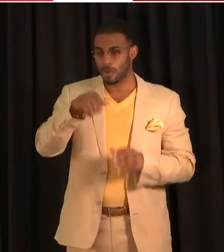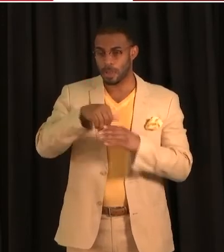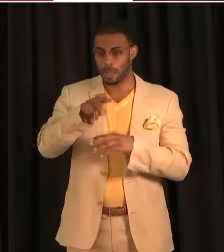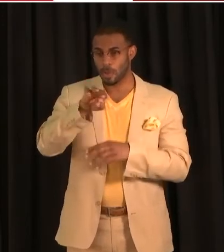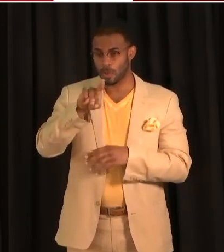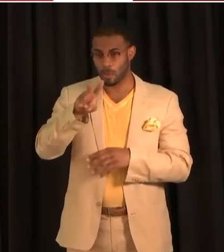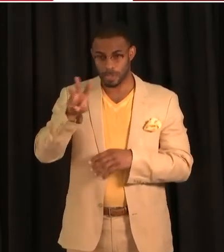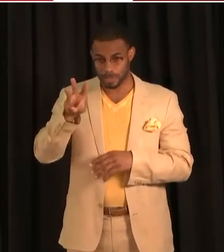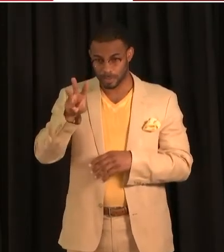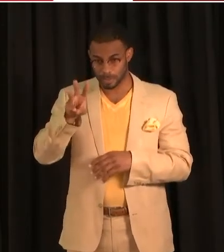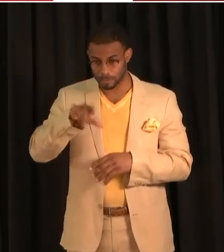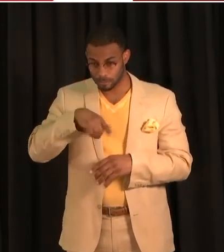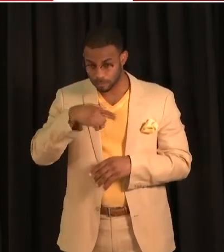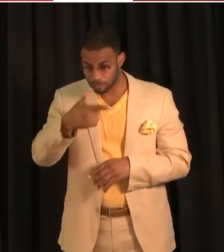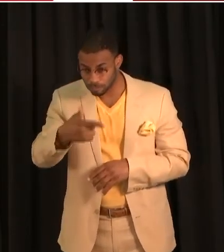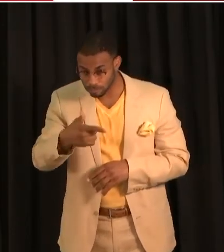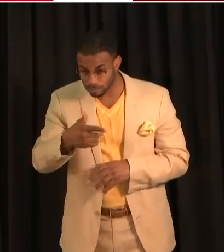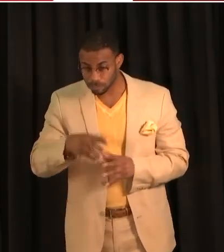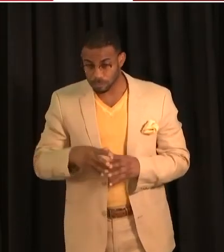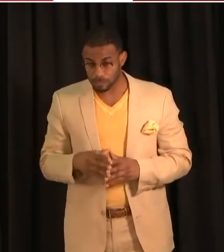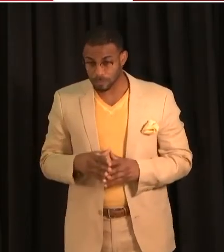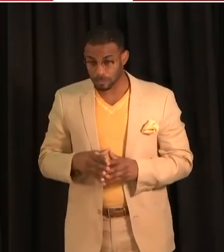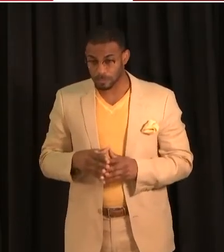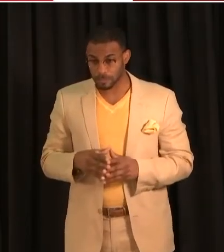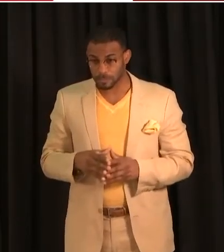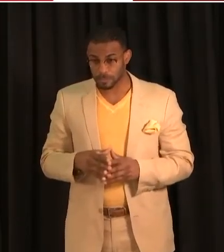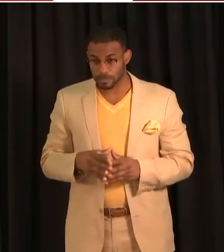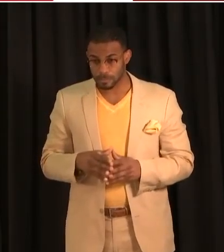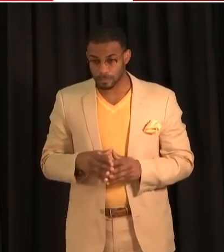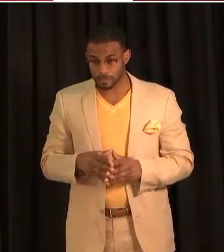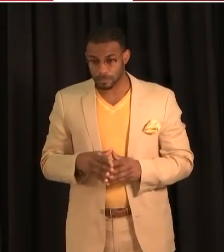Ward 6. Claudia, your line is unmuted.